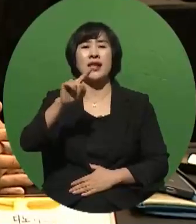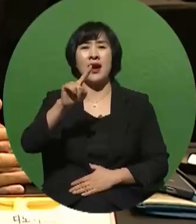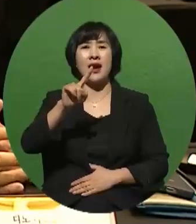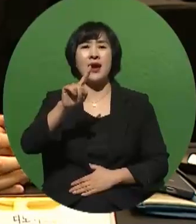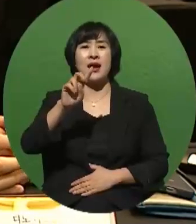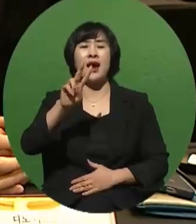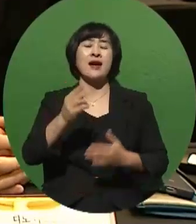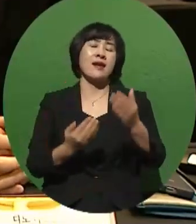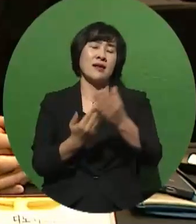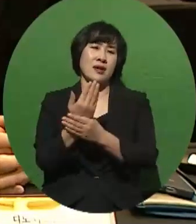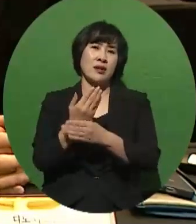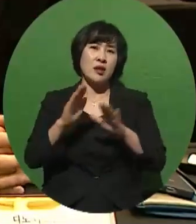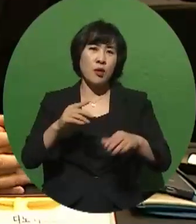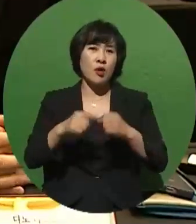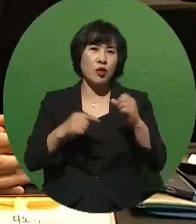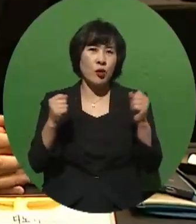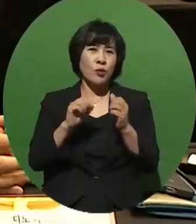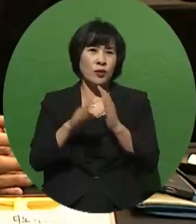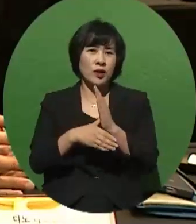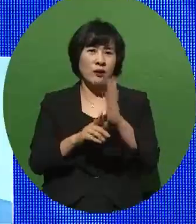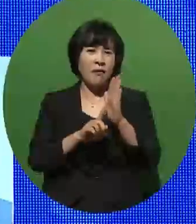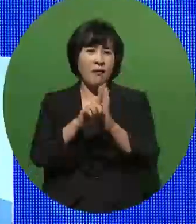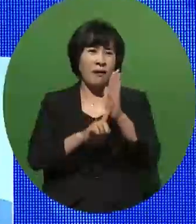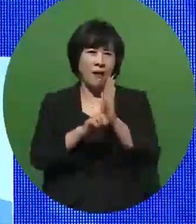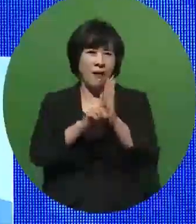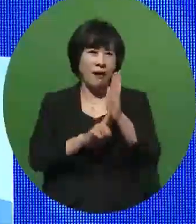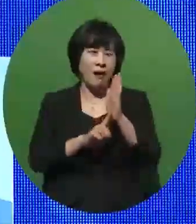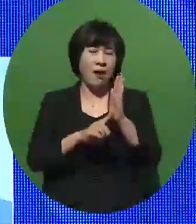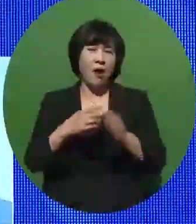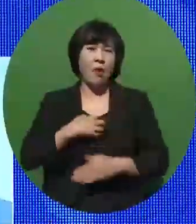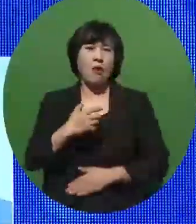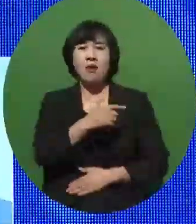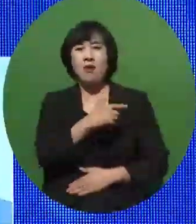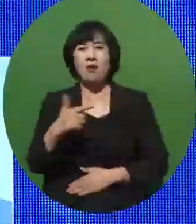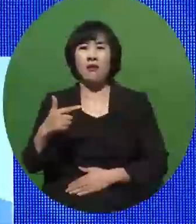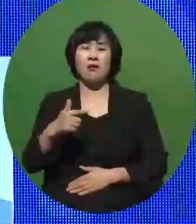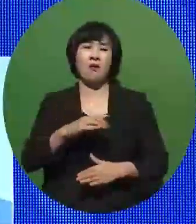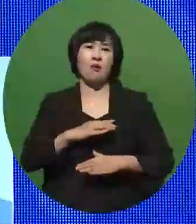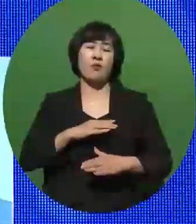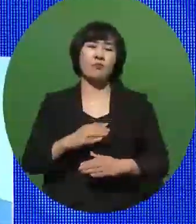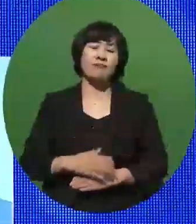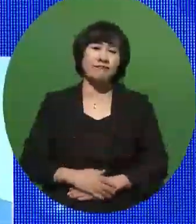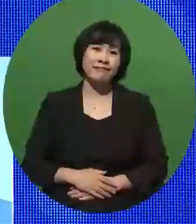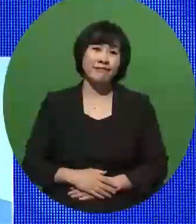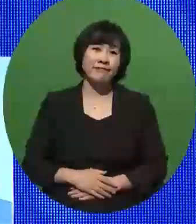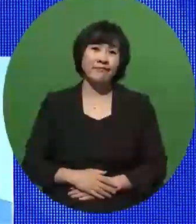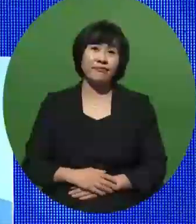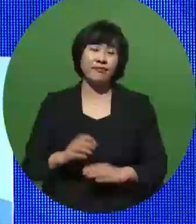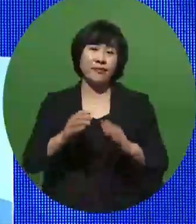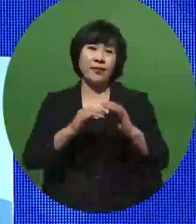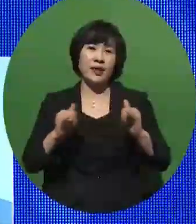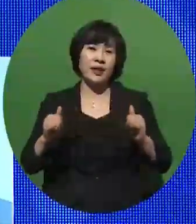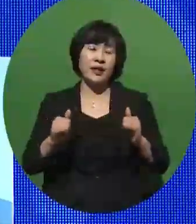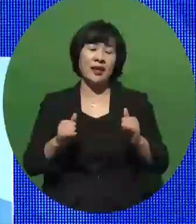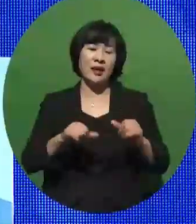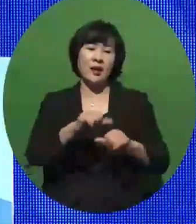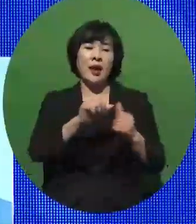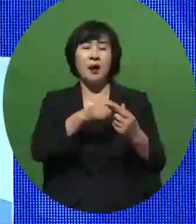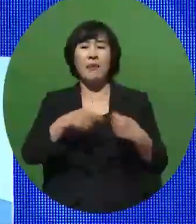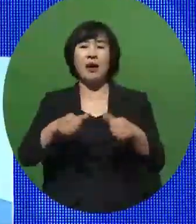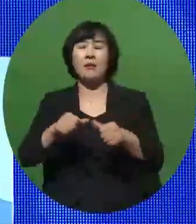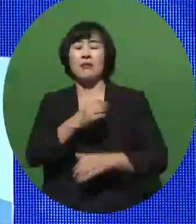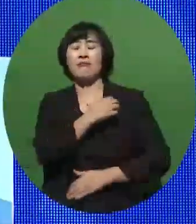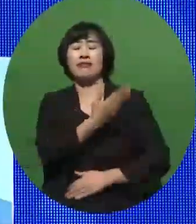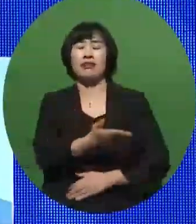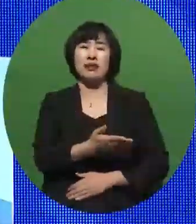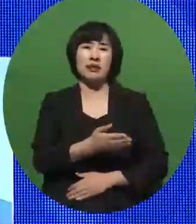Polanya phenomenon was observed in which holes appeared in thinning Arctic glaciers, prompting warnings of extreme weather